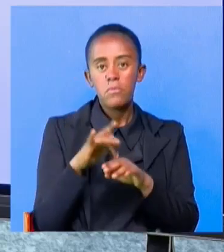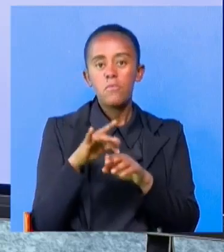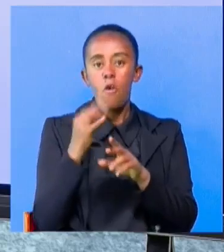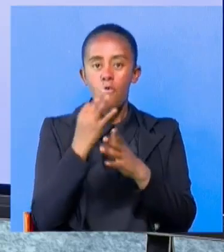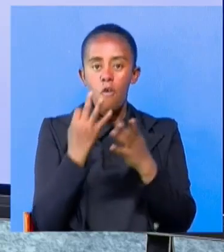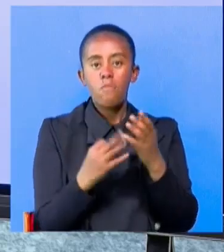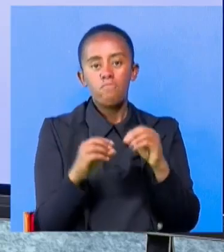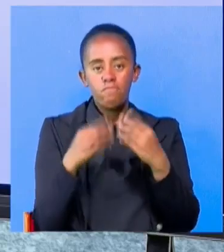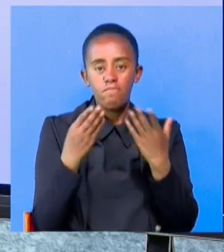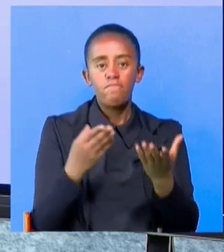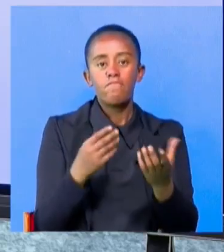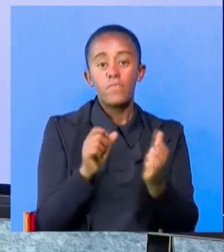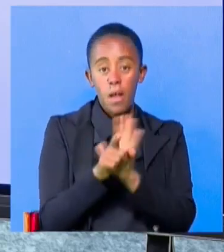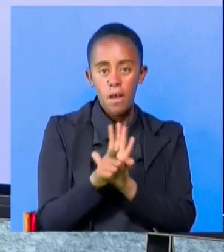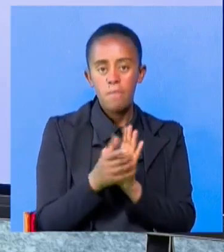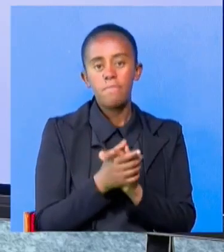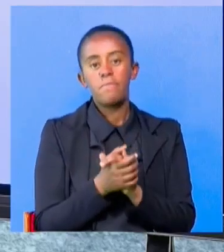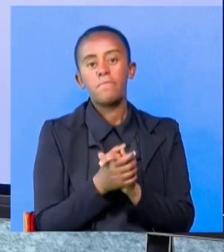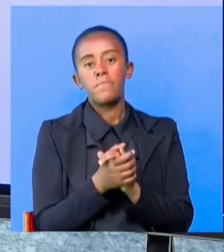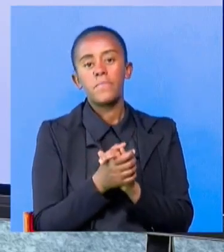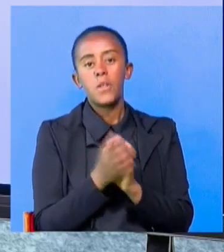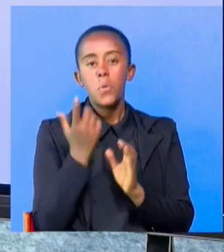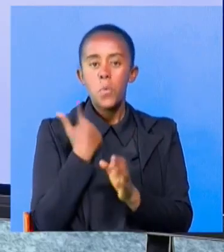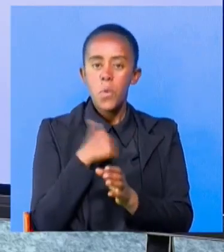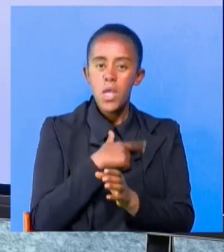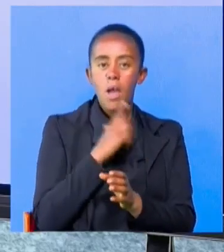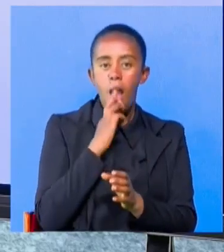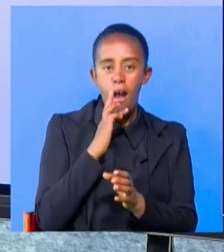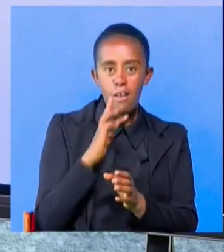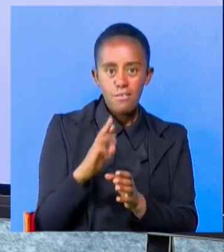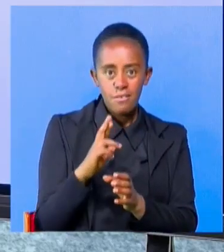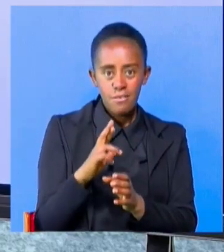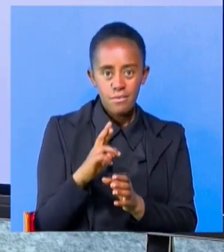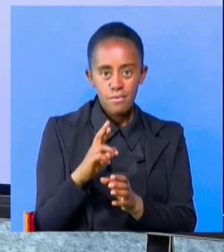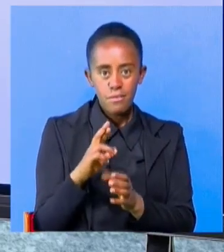For instance, we are,